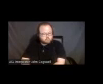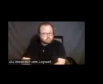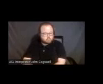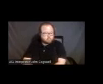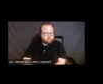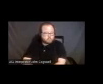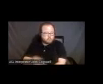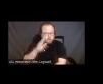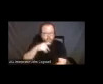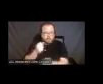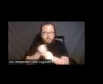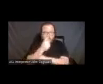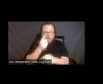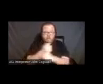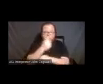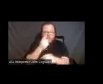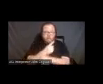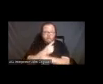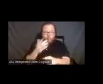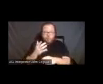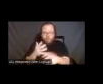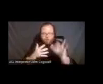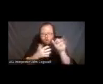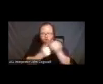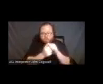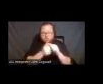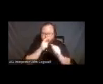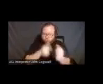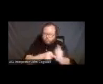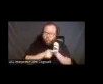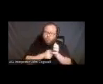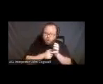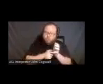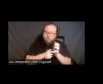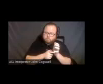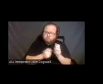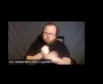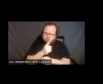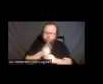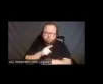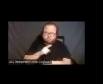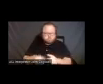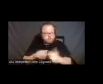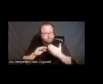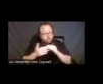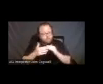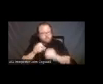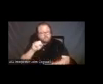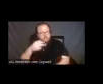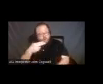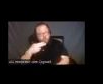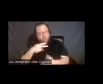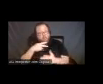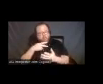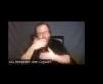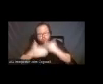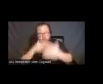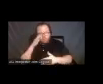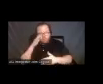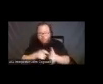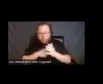Though the annual updates are still required every year, the community stakeholder process would only be required for the 3-year